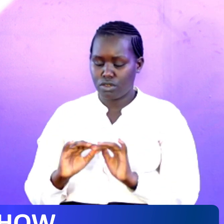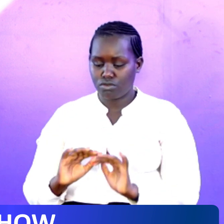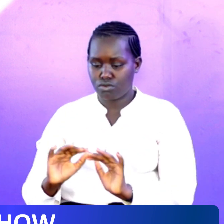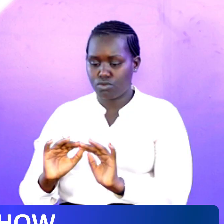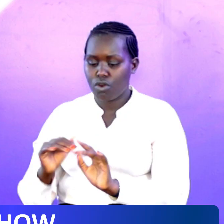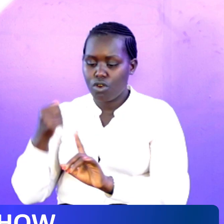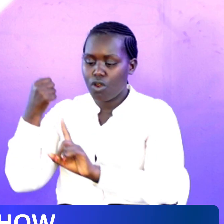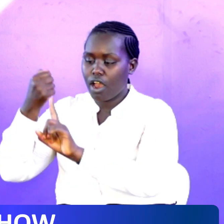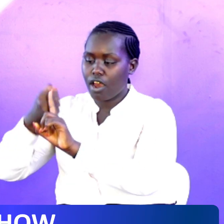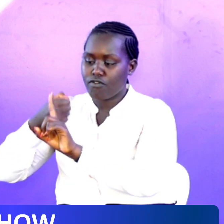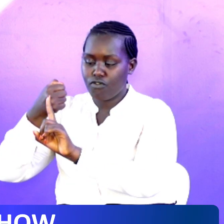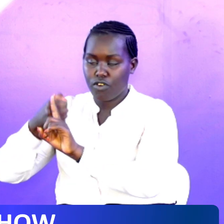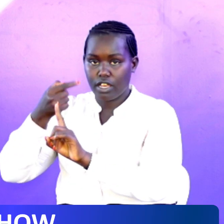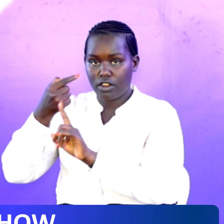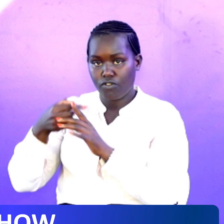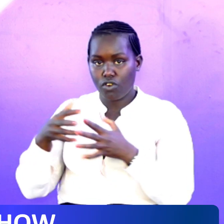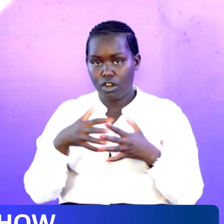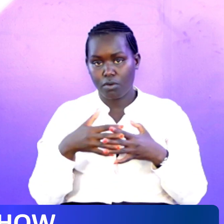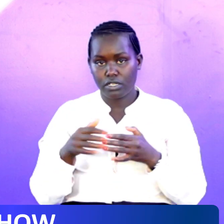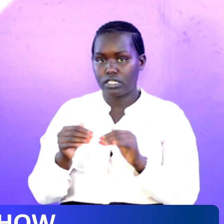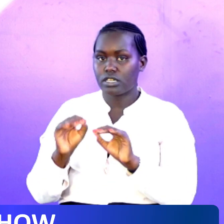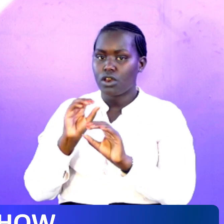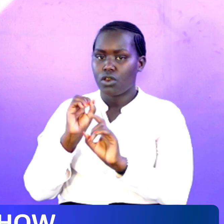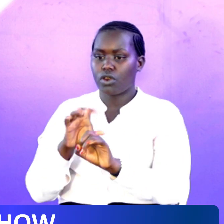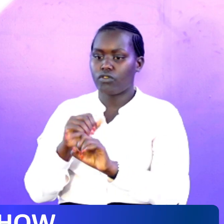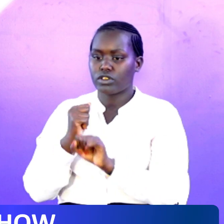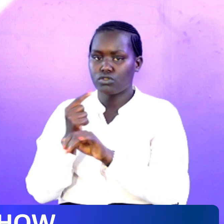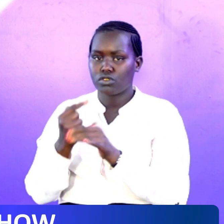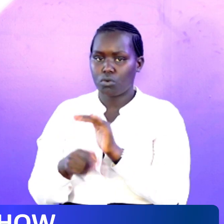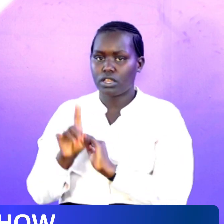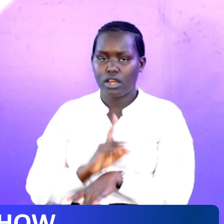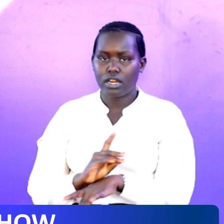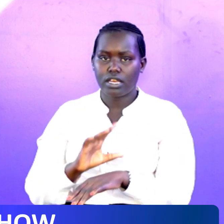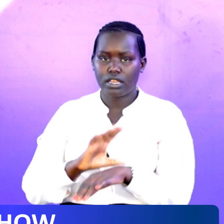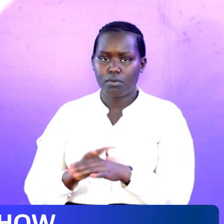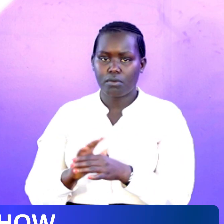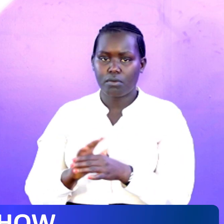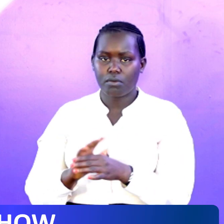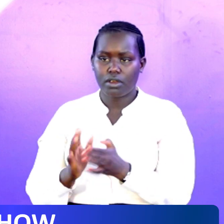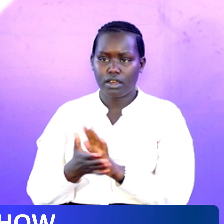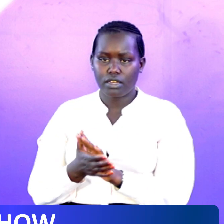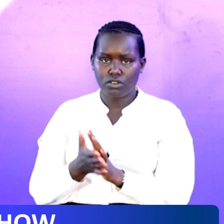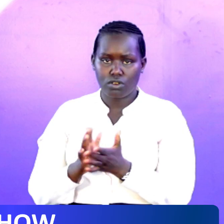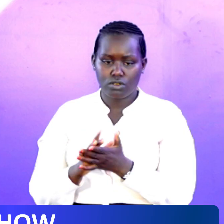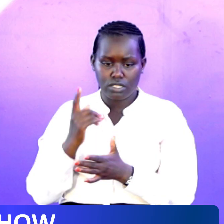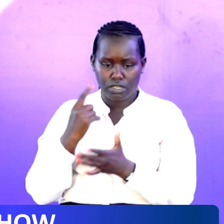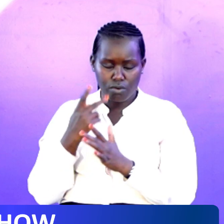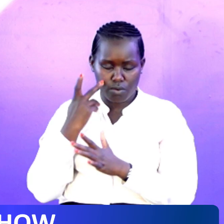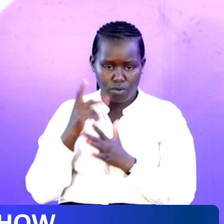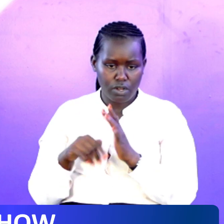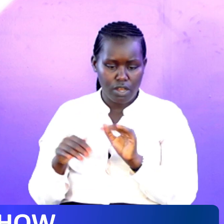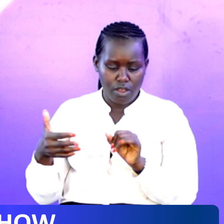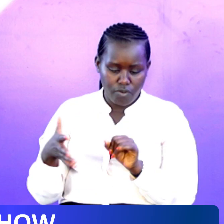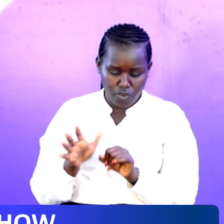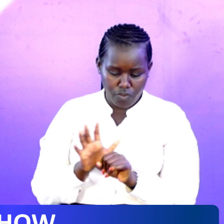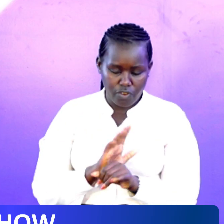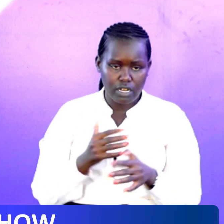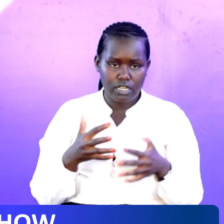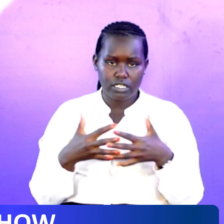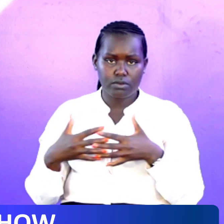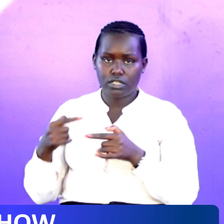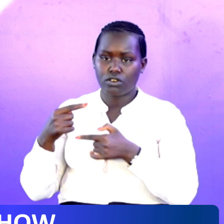going to advise them to do consistently so that one day they get to see the day of fulfilled democracy? Keep